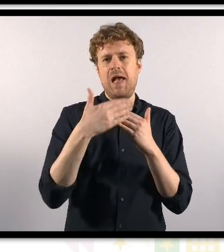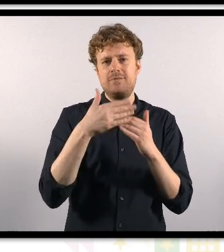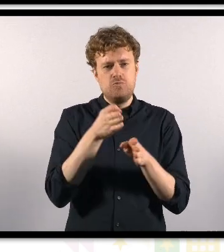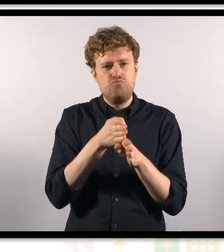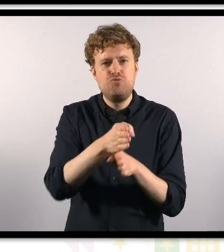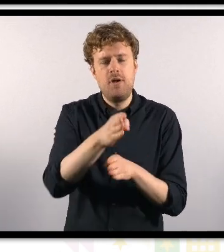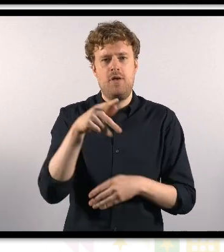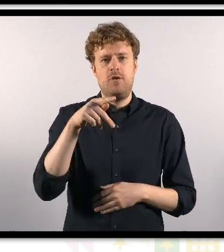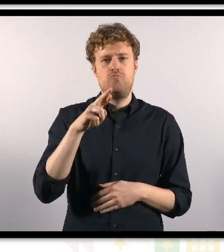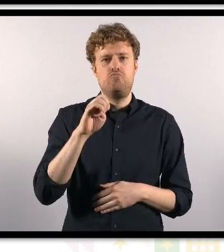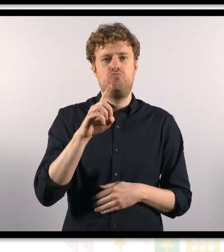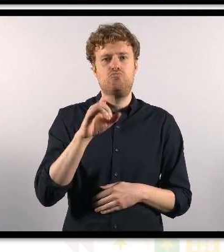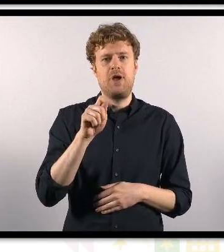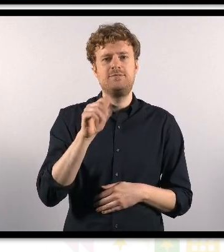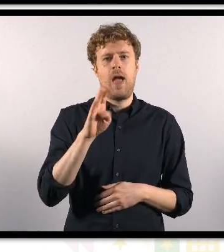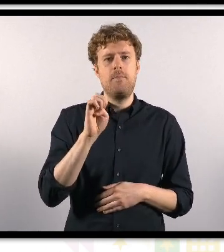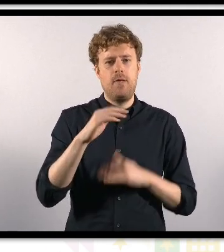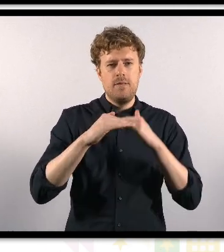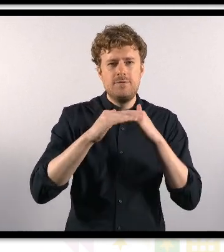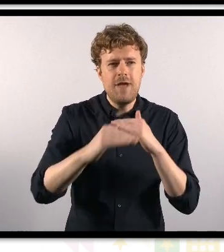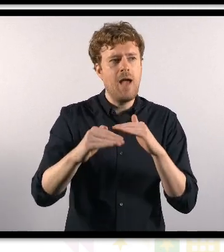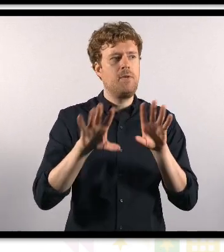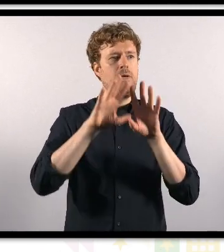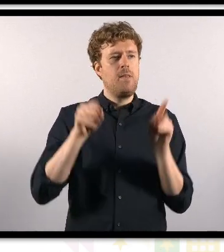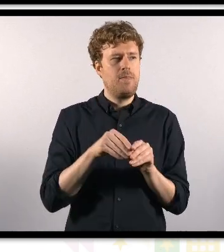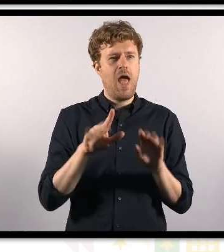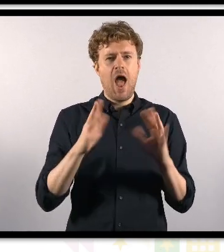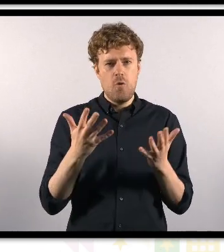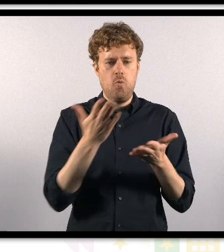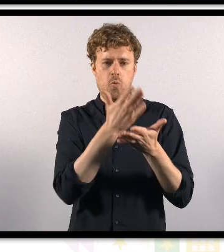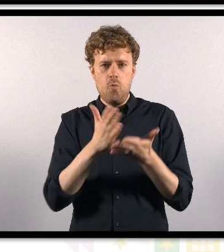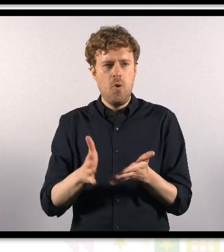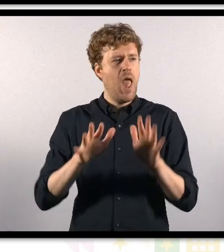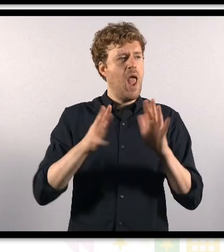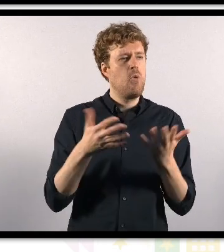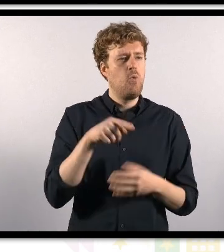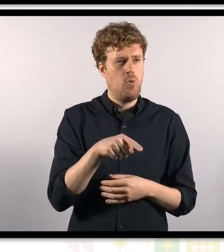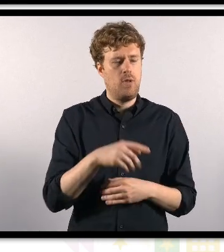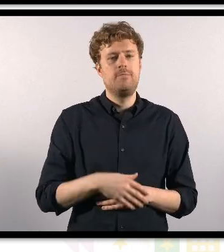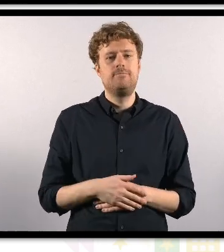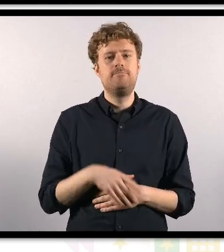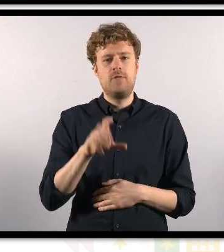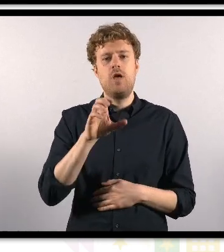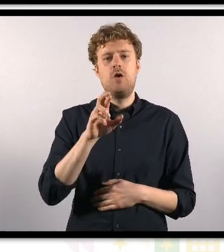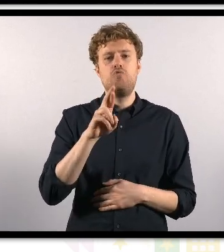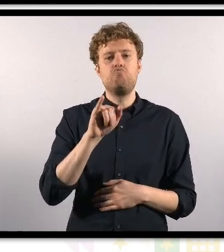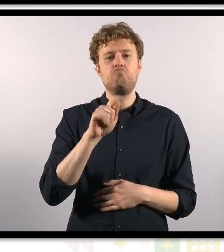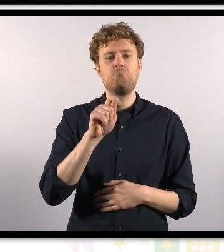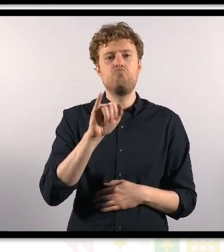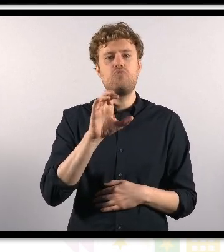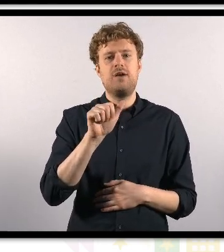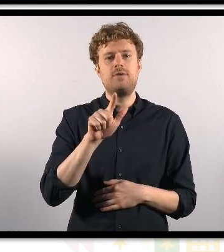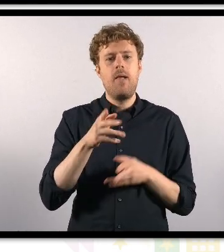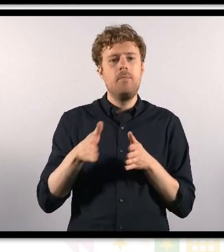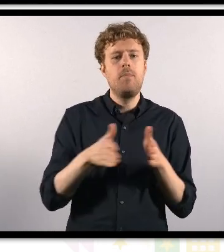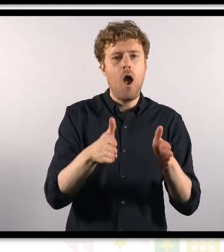There is a white paper that Uber did a few years ago called CRISP, which effectively teaches us a good way of generating